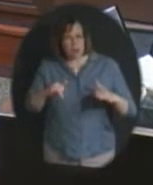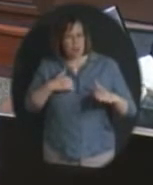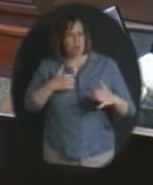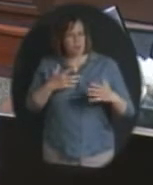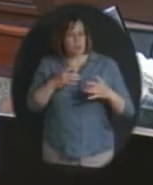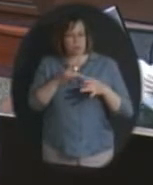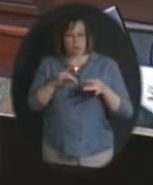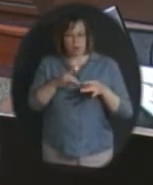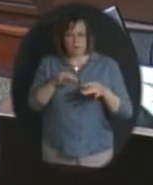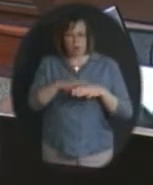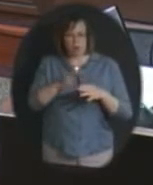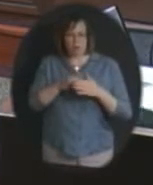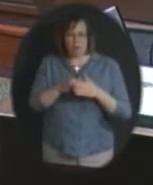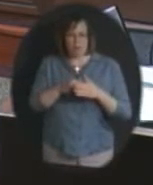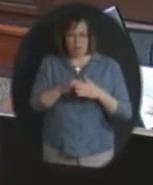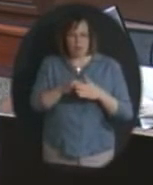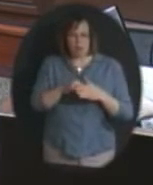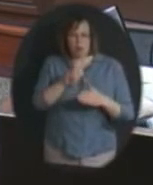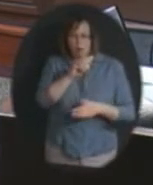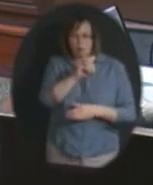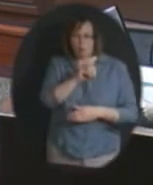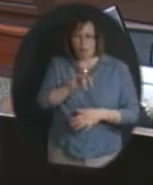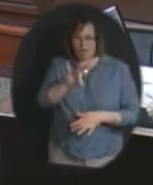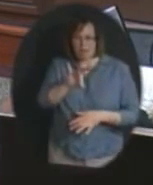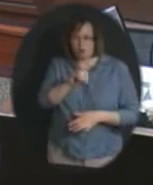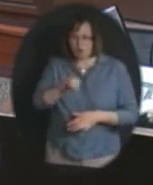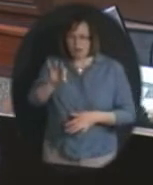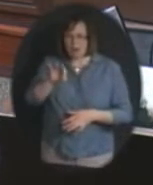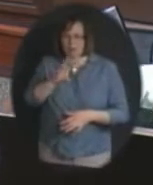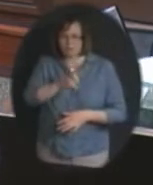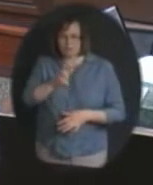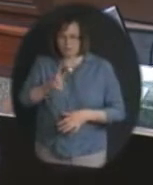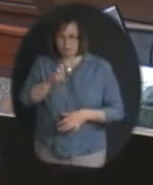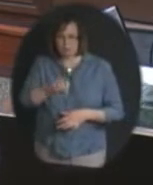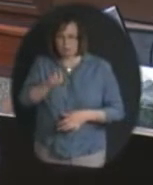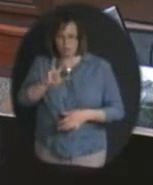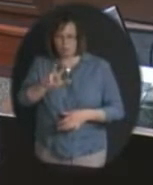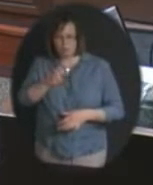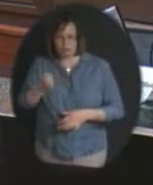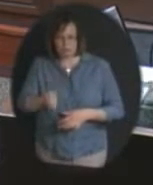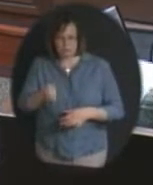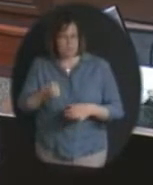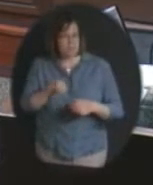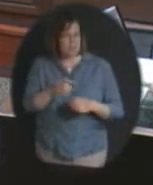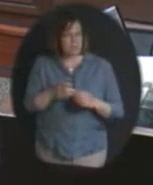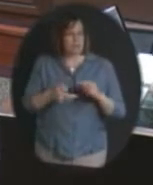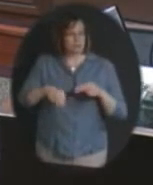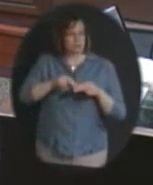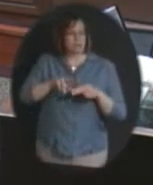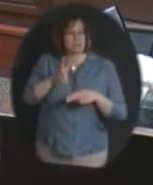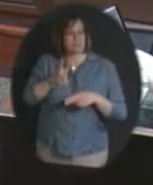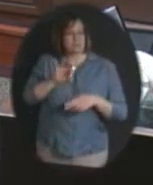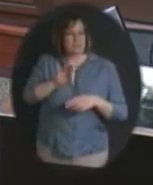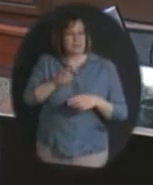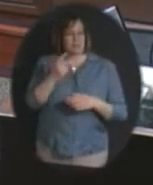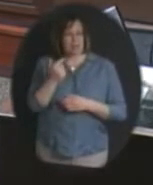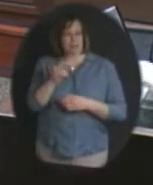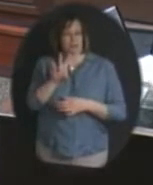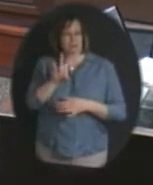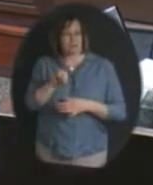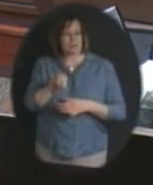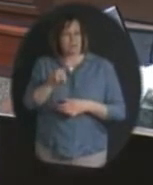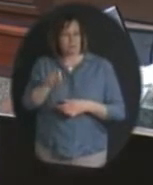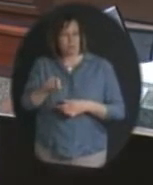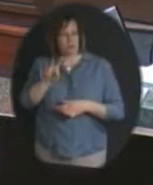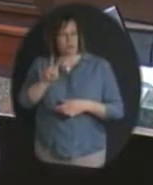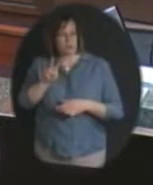want to comment on this. In 0809, we were 66.3% approval on that. Went to 69, 70.8 last year, 70.2